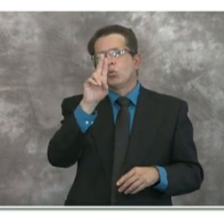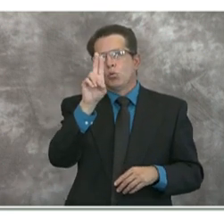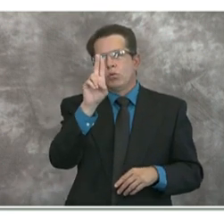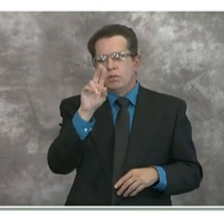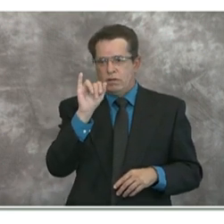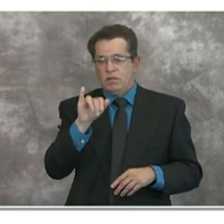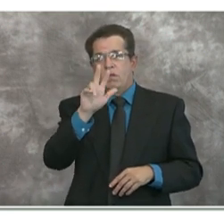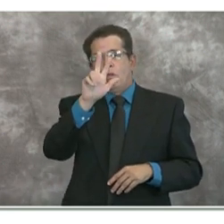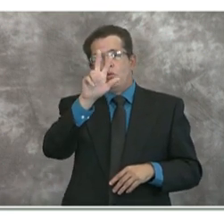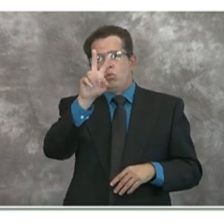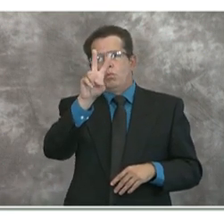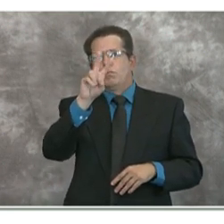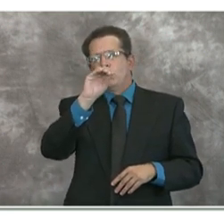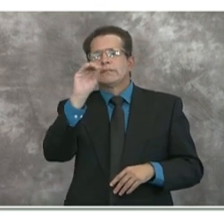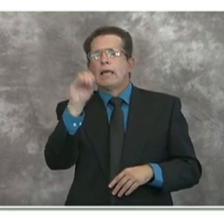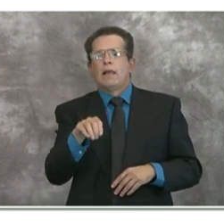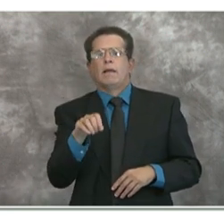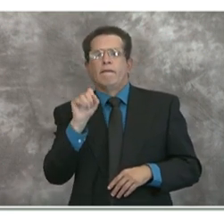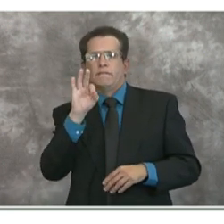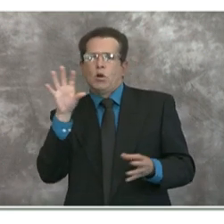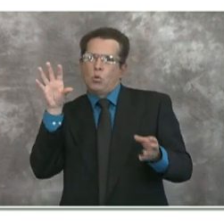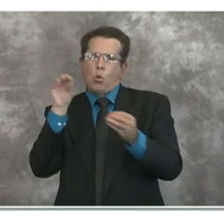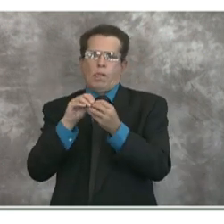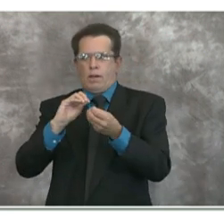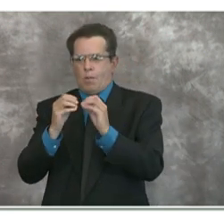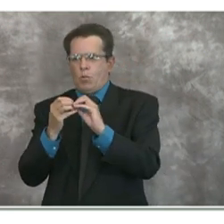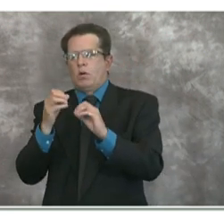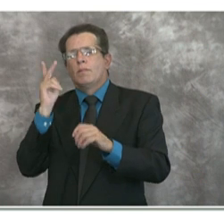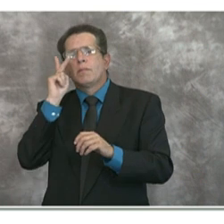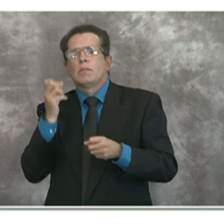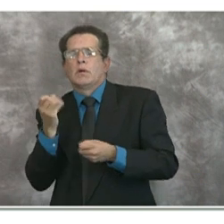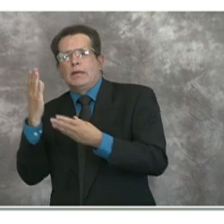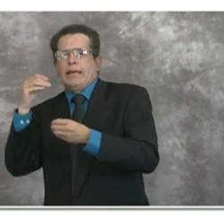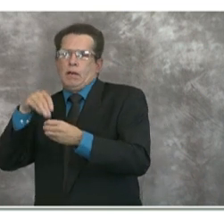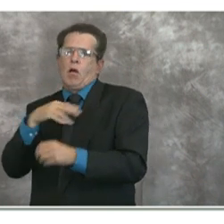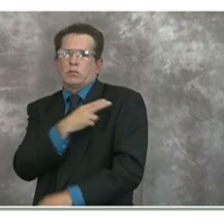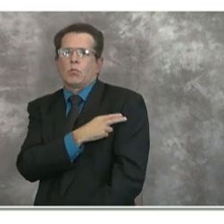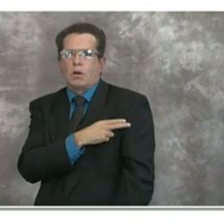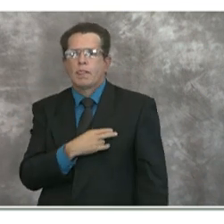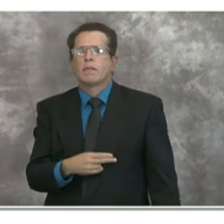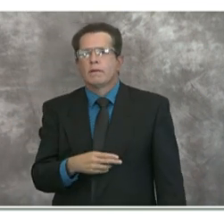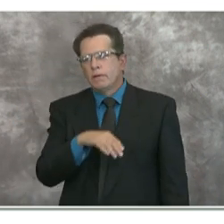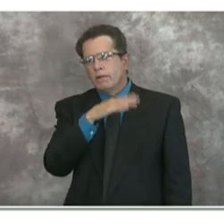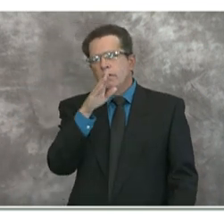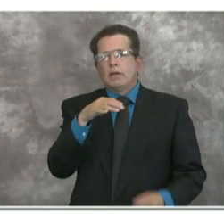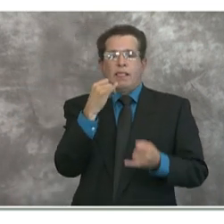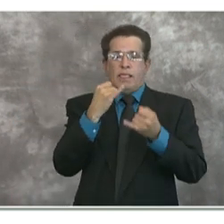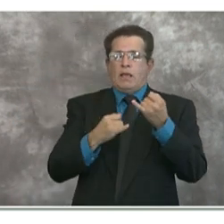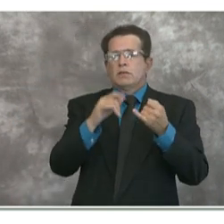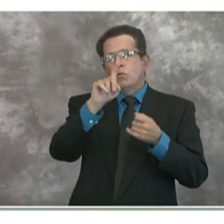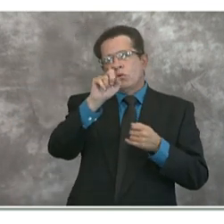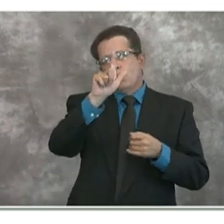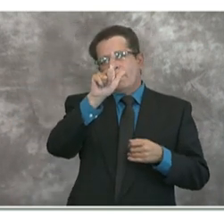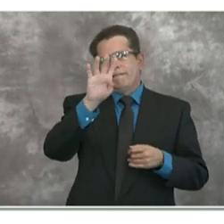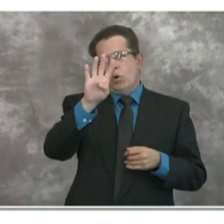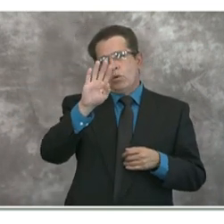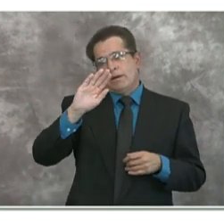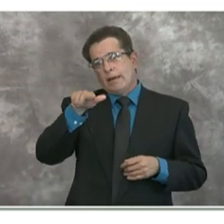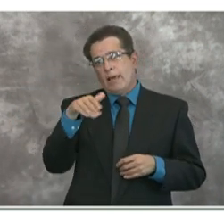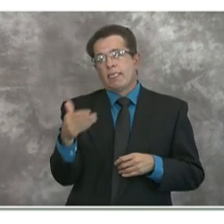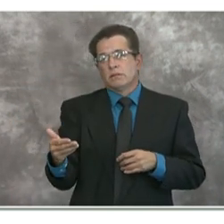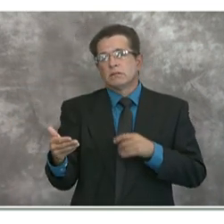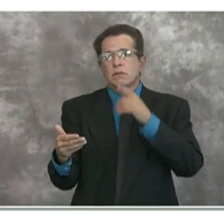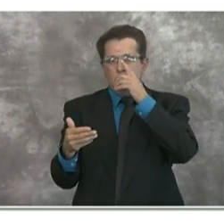is 32% of the total number of hospitalized cases. And lastly, of the 124